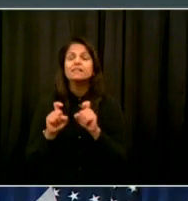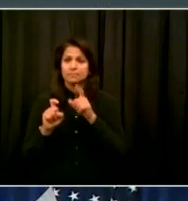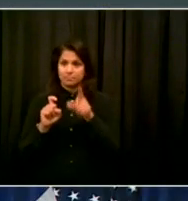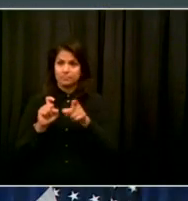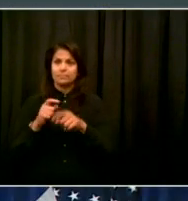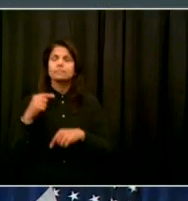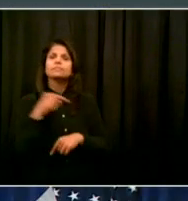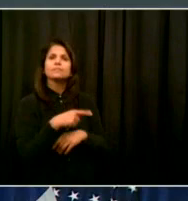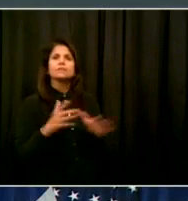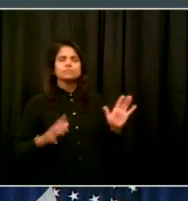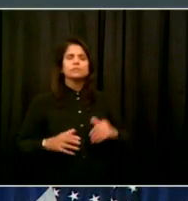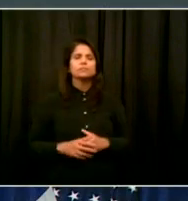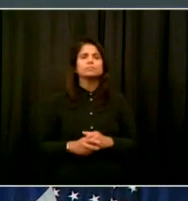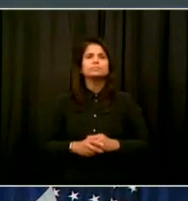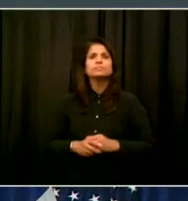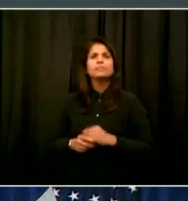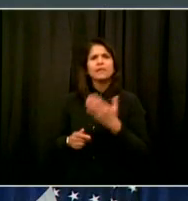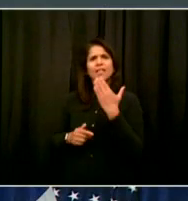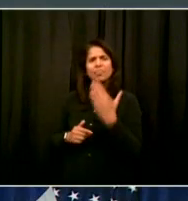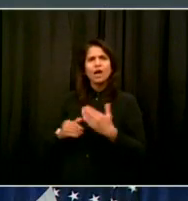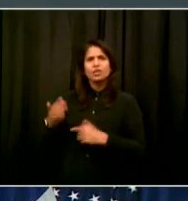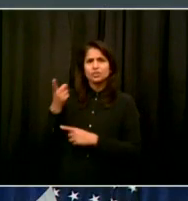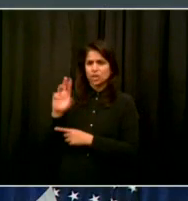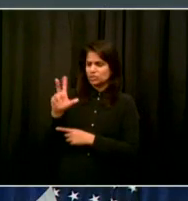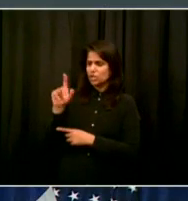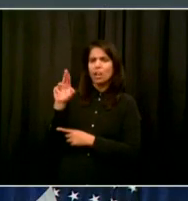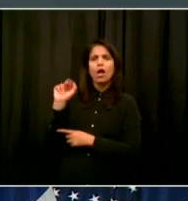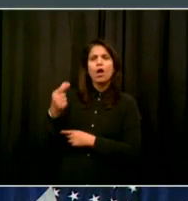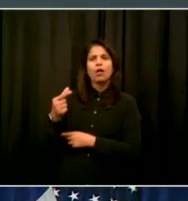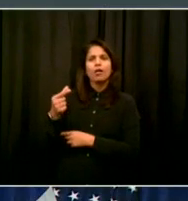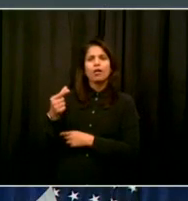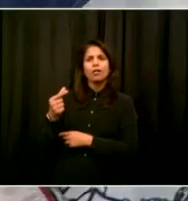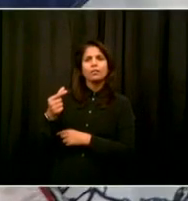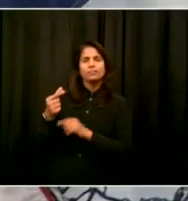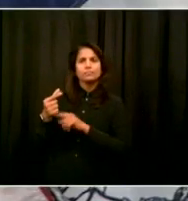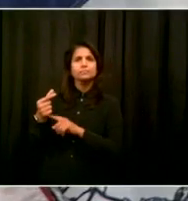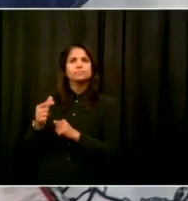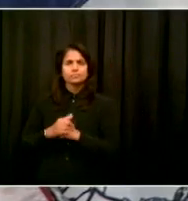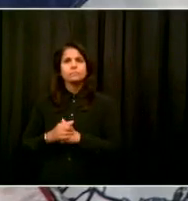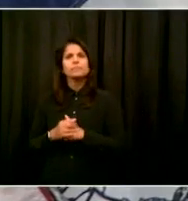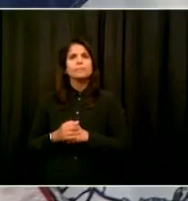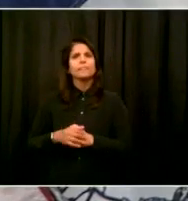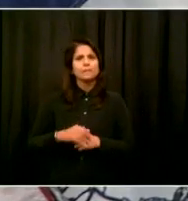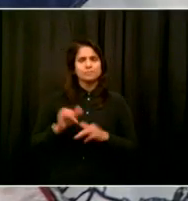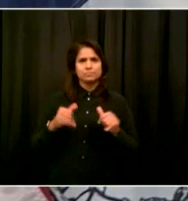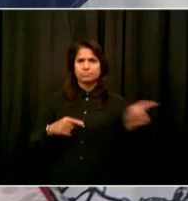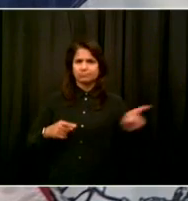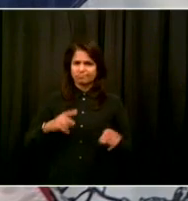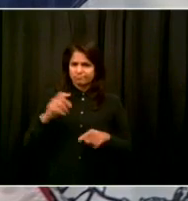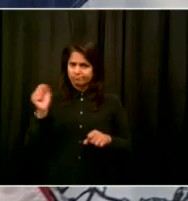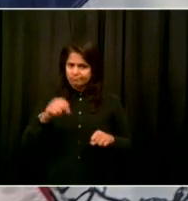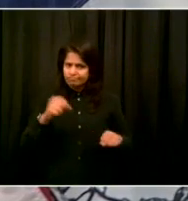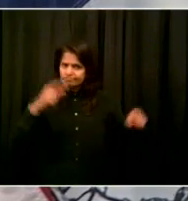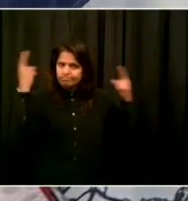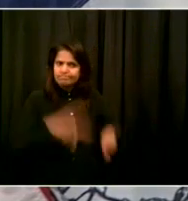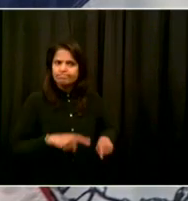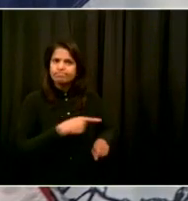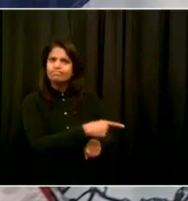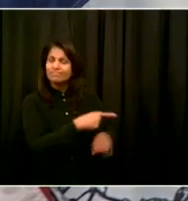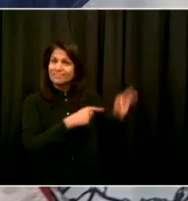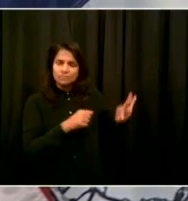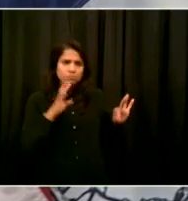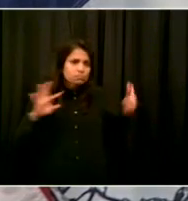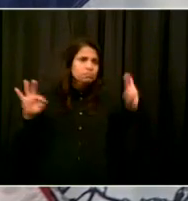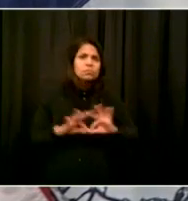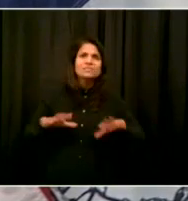So, everybody, look, the basics make such an impact. So again, Get Tested Tuesday. This is, now